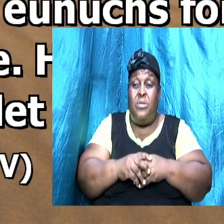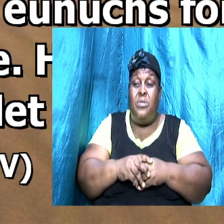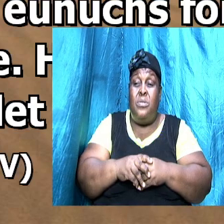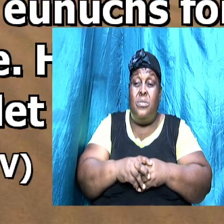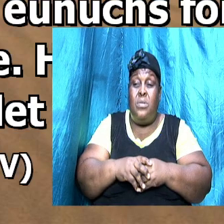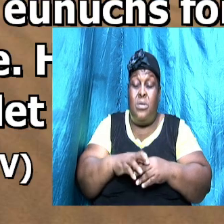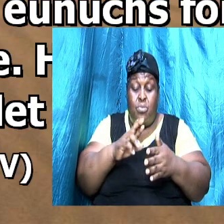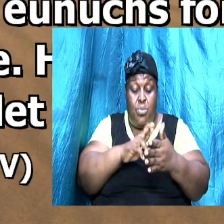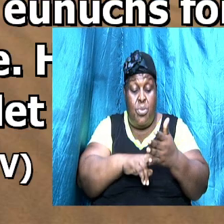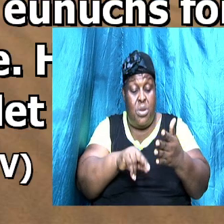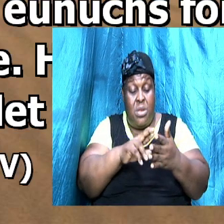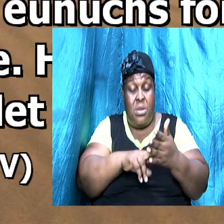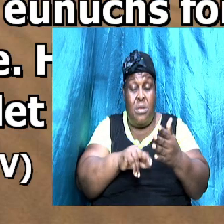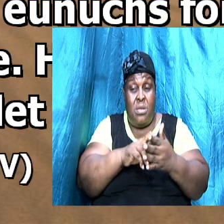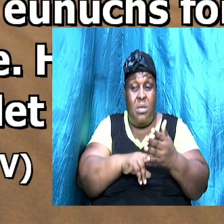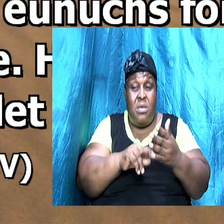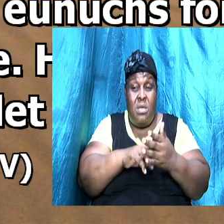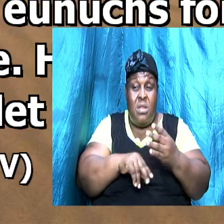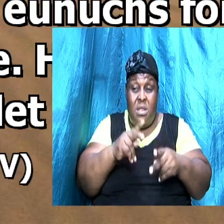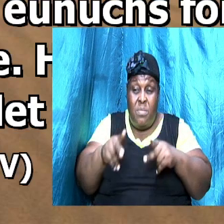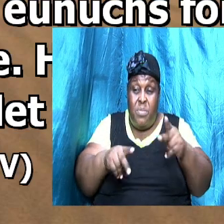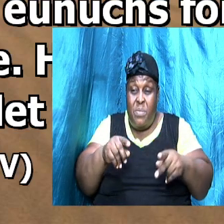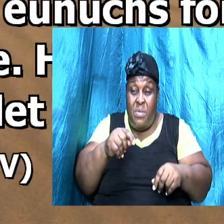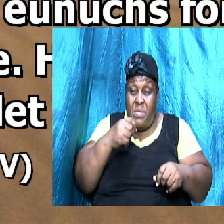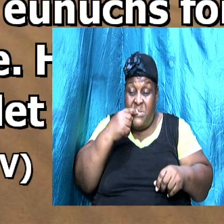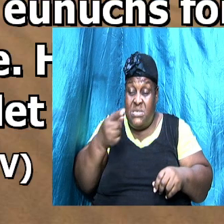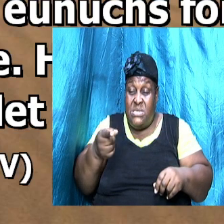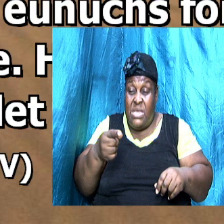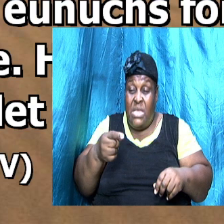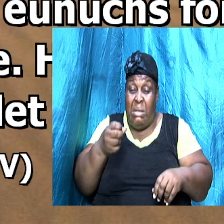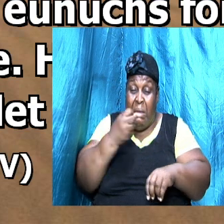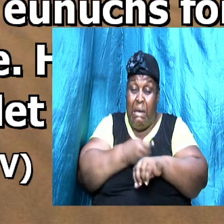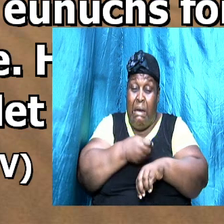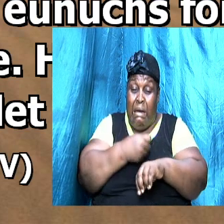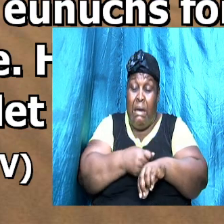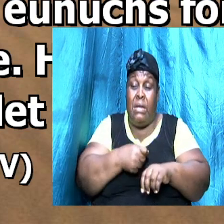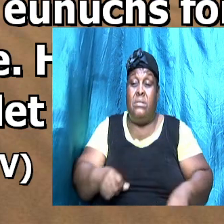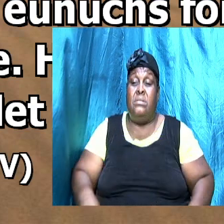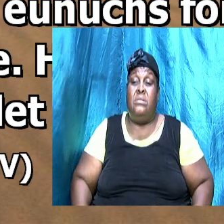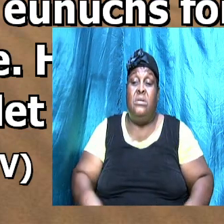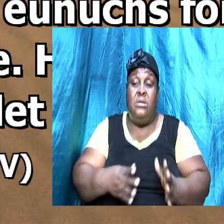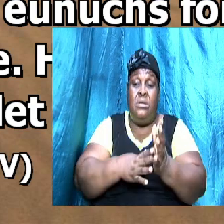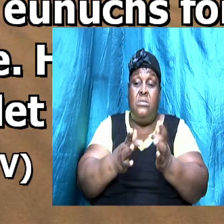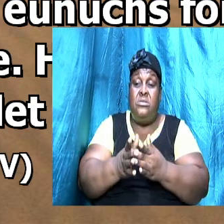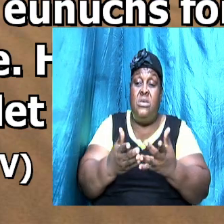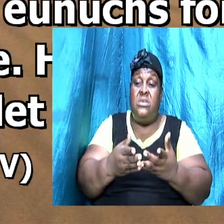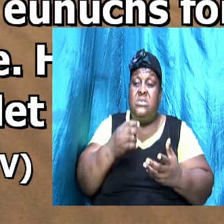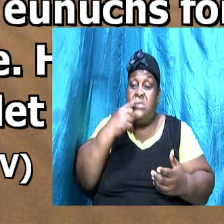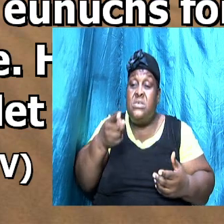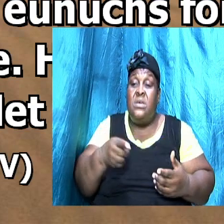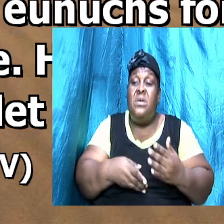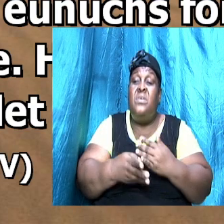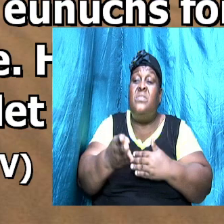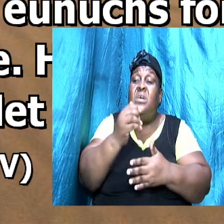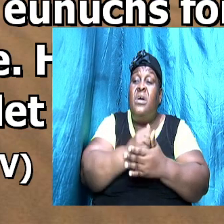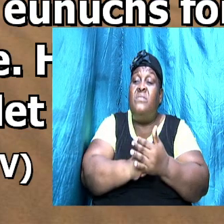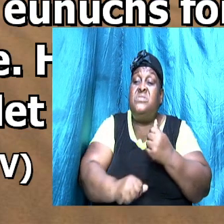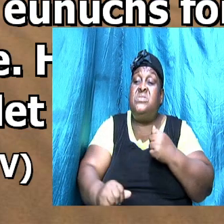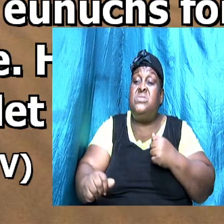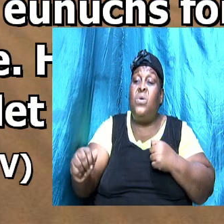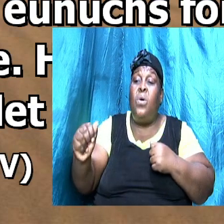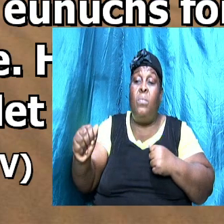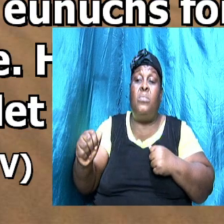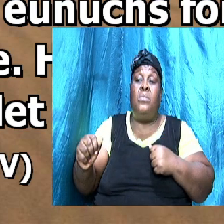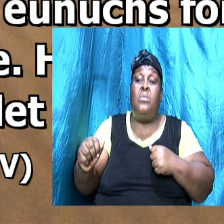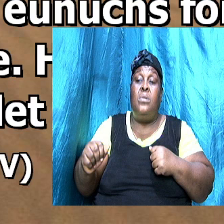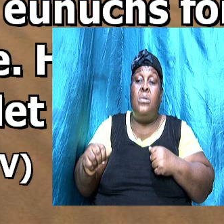after them said, this boy, this hard, Jesus go further. Hear what he says in verse 12. For there are some